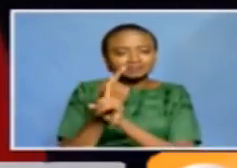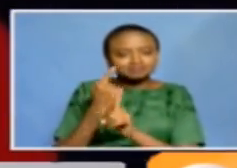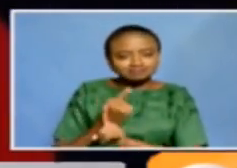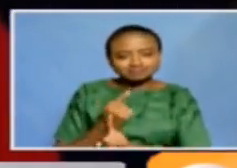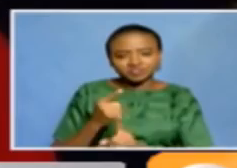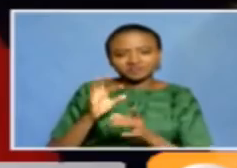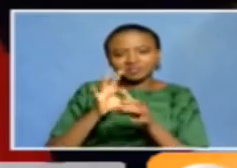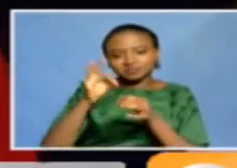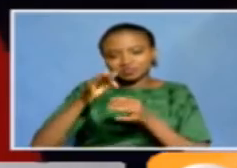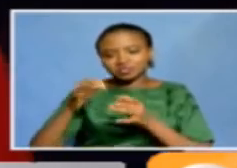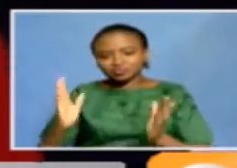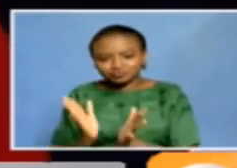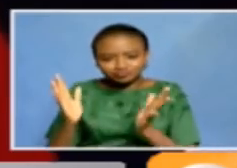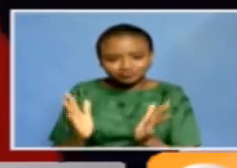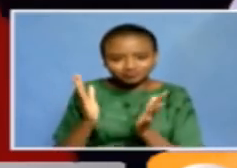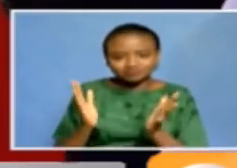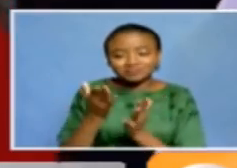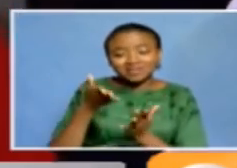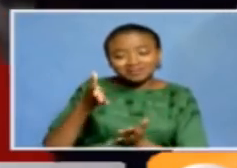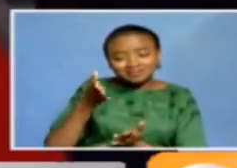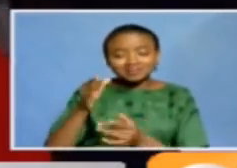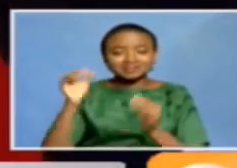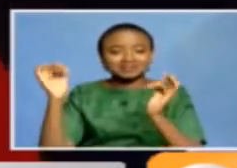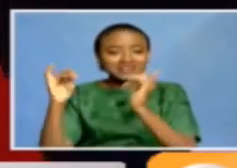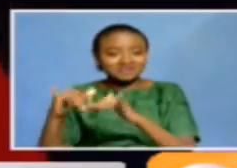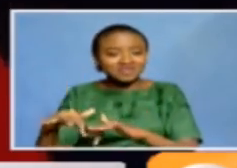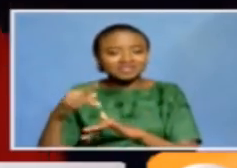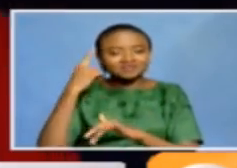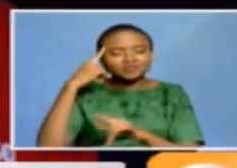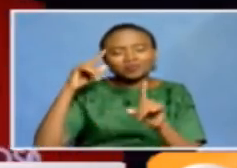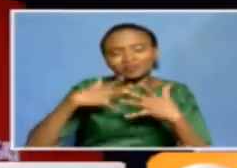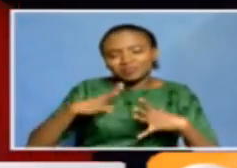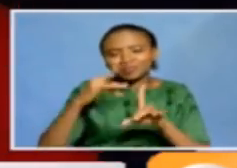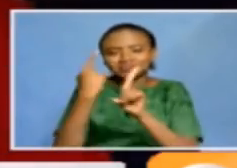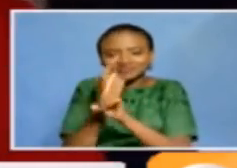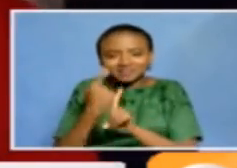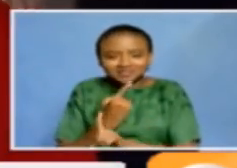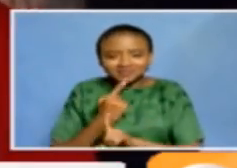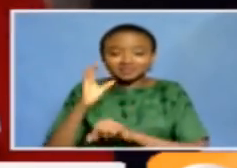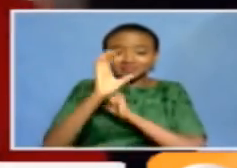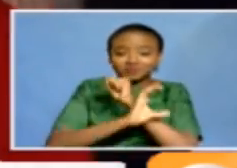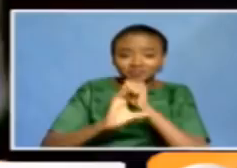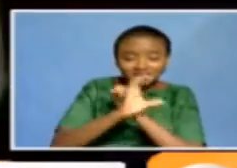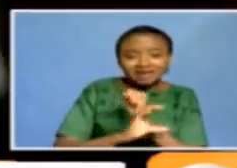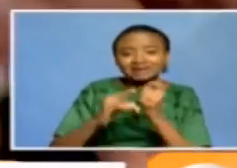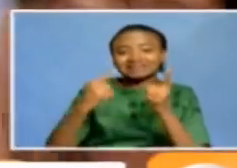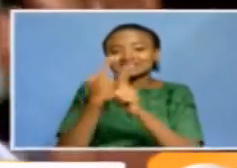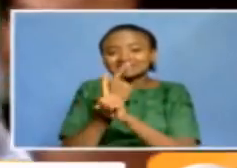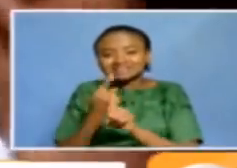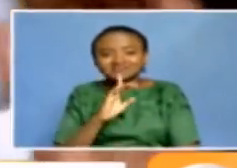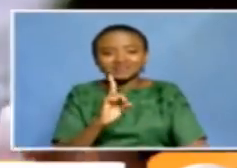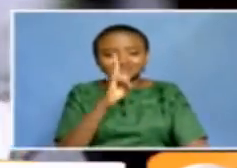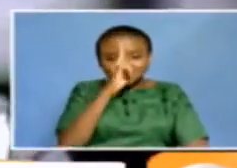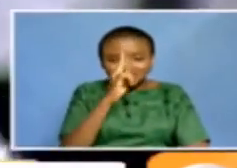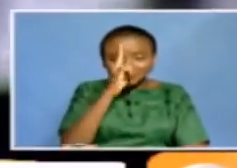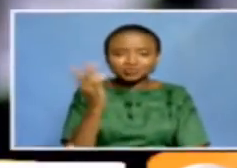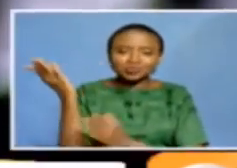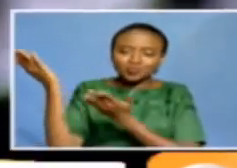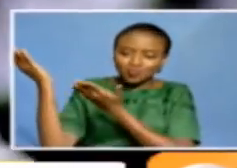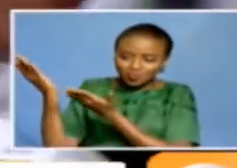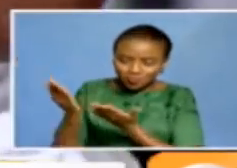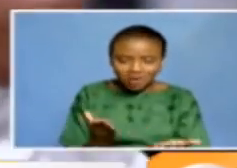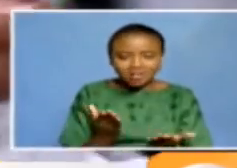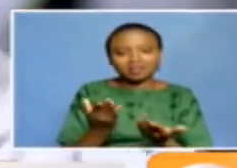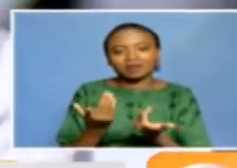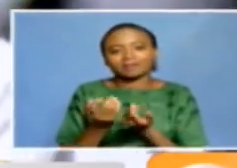handshake continues. This is an interdenominational event. Everybody from across the country, from across religions, is actually